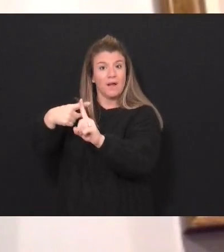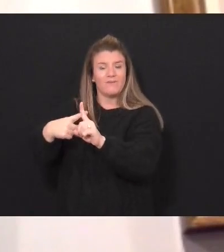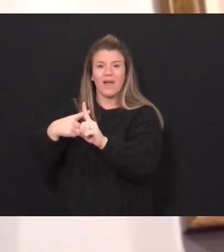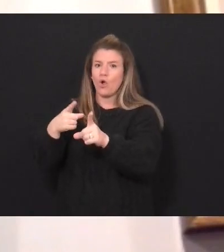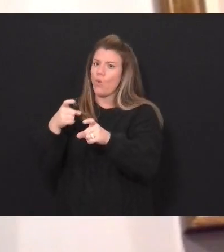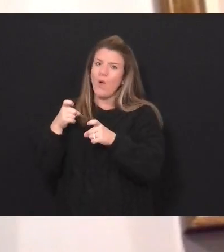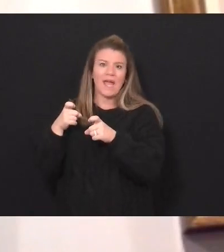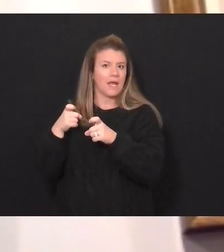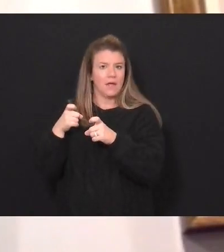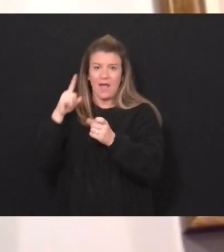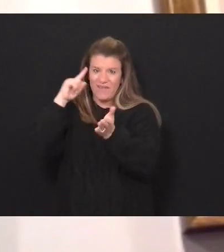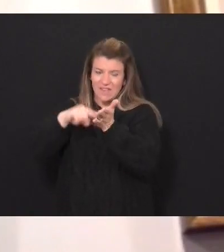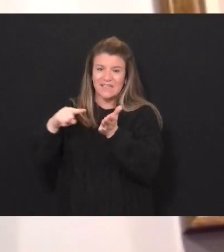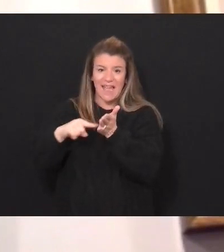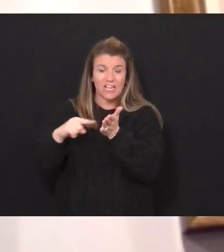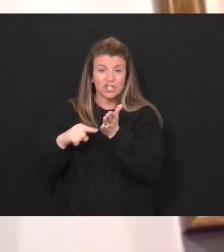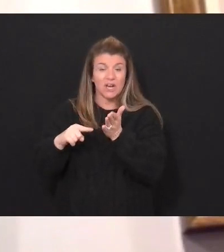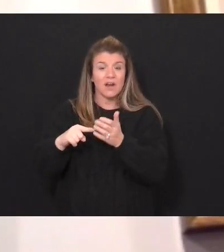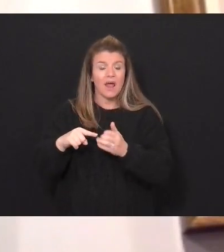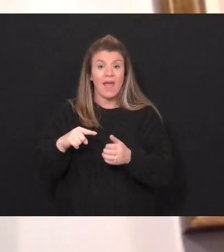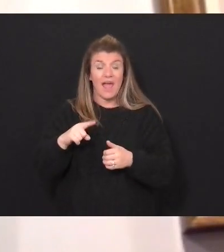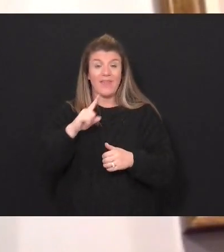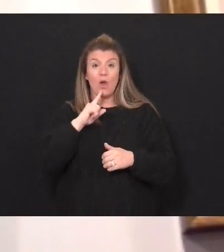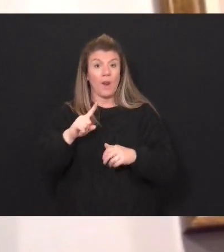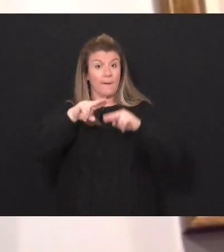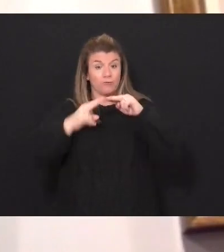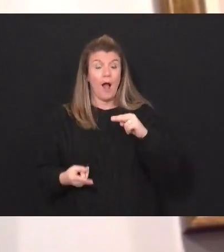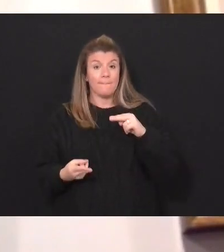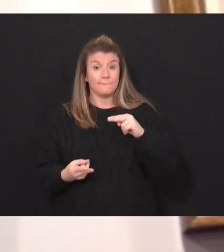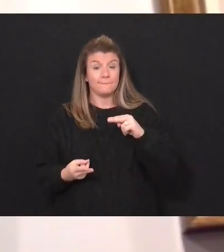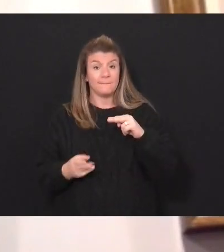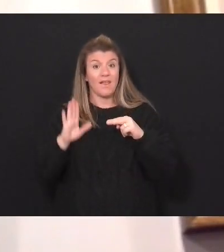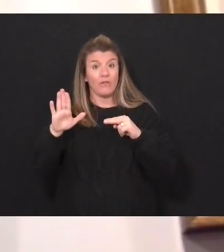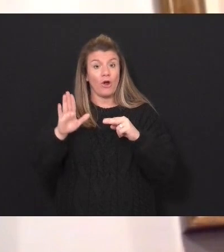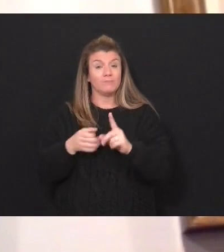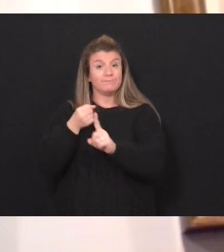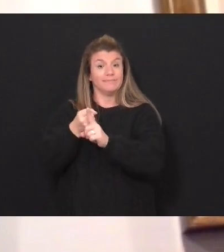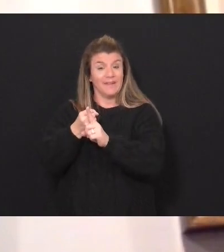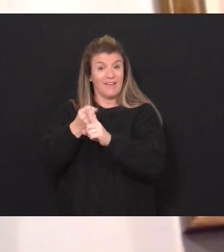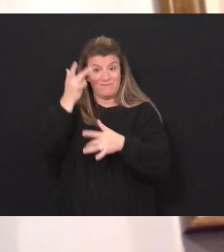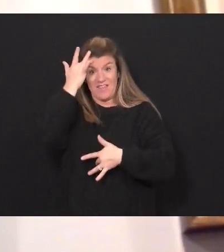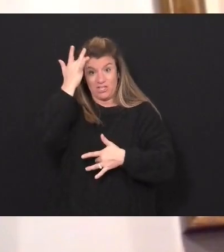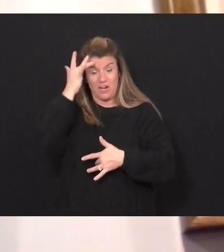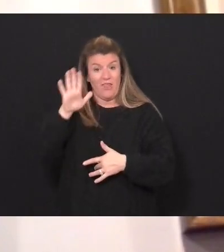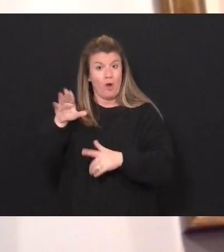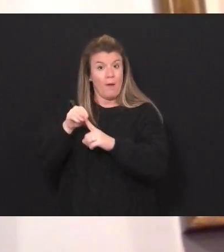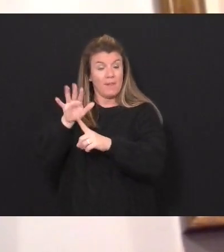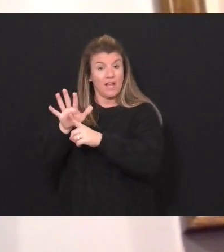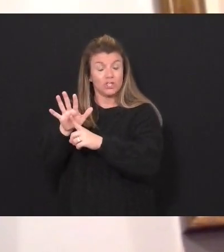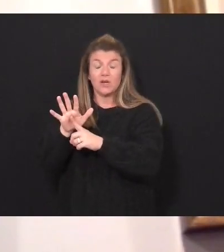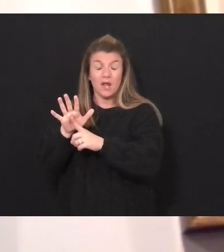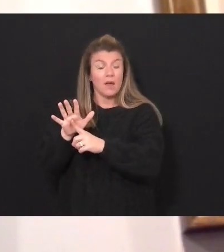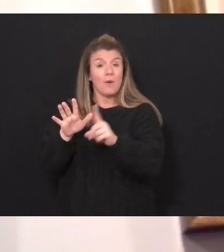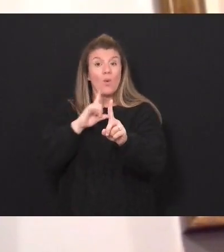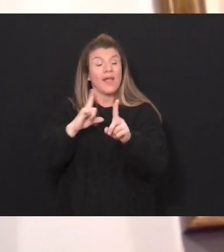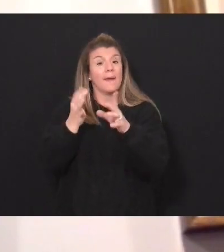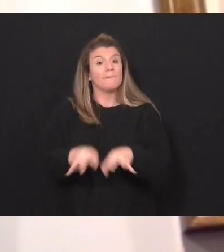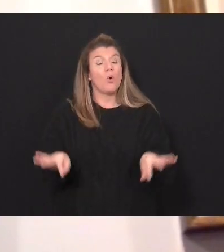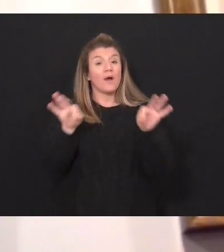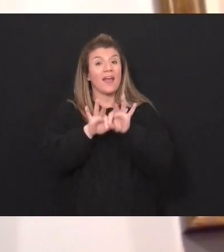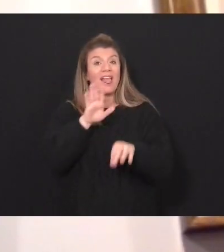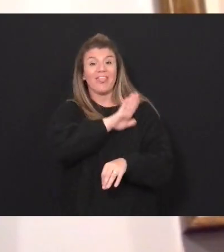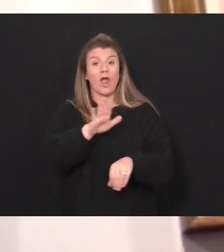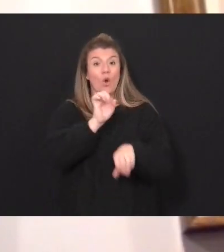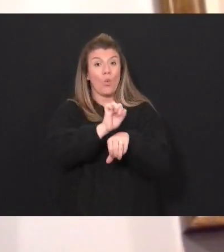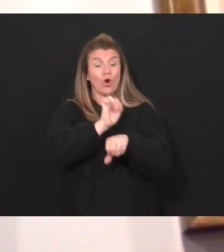case contacts. And they both dropped the incidence of the infection in the population. But importantly, the healthcare workers there